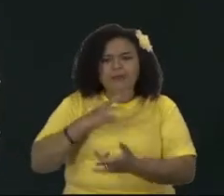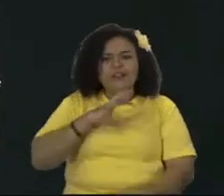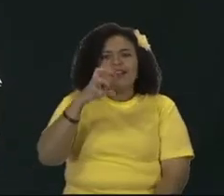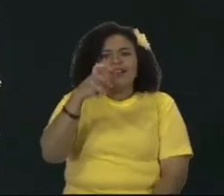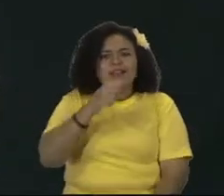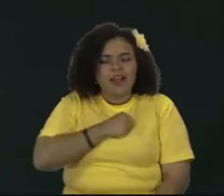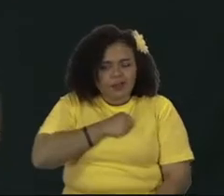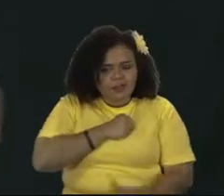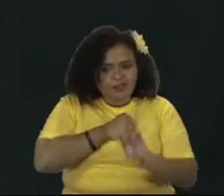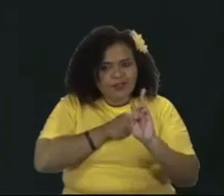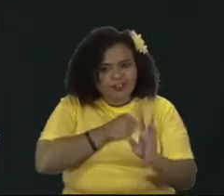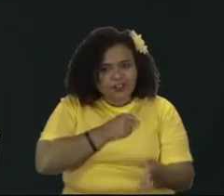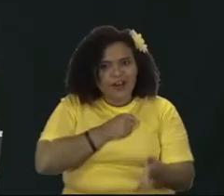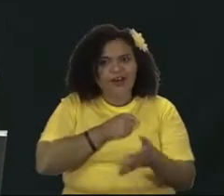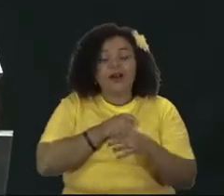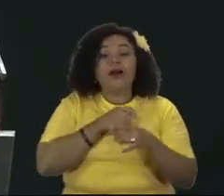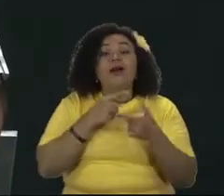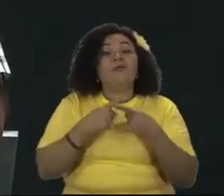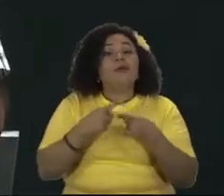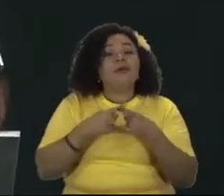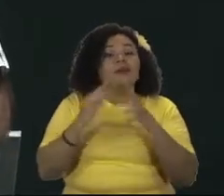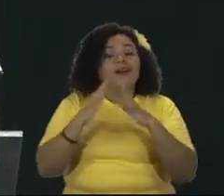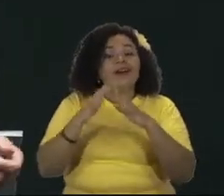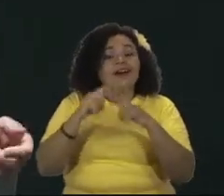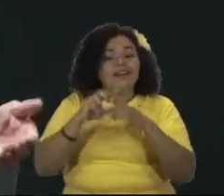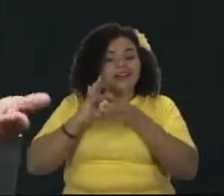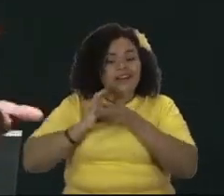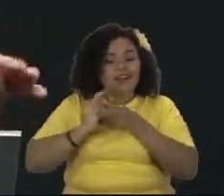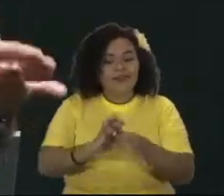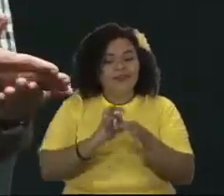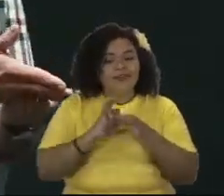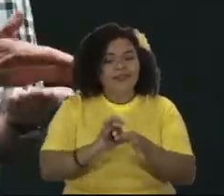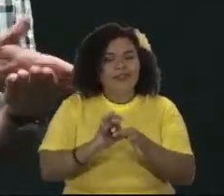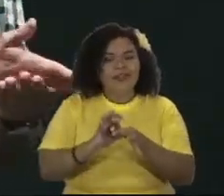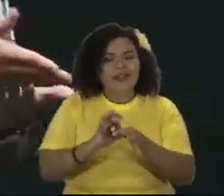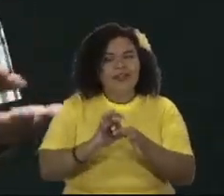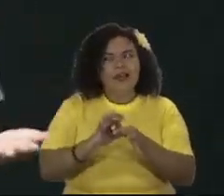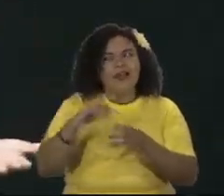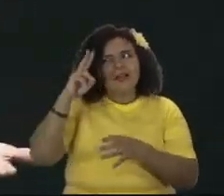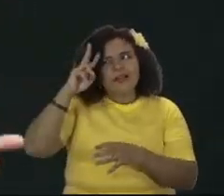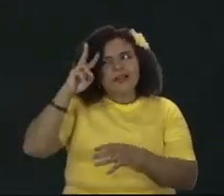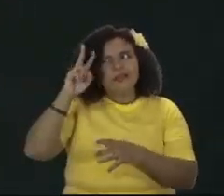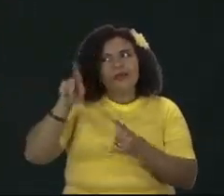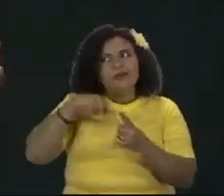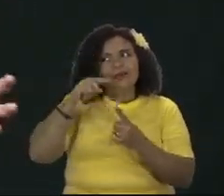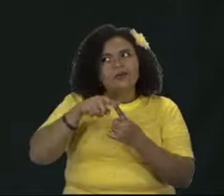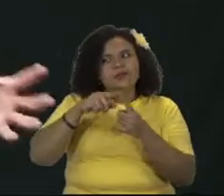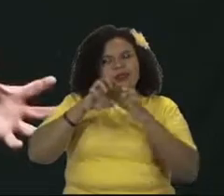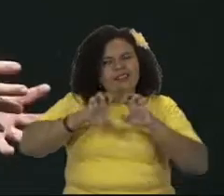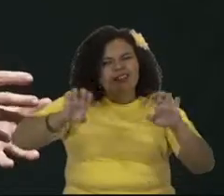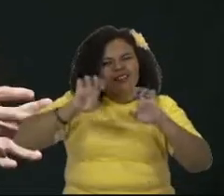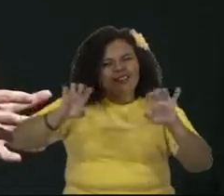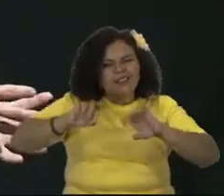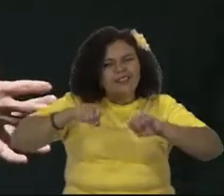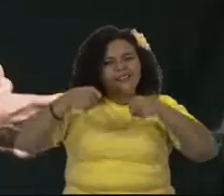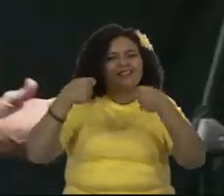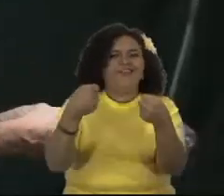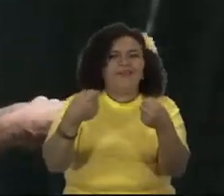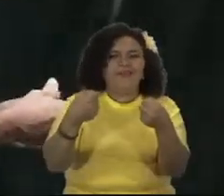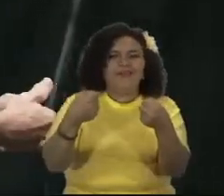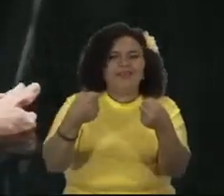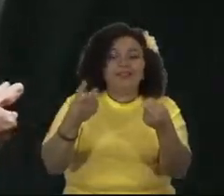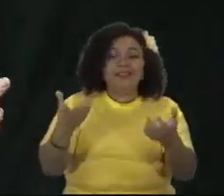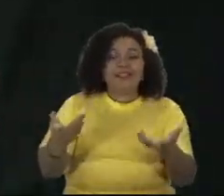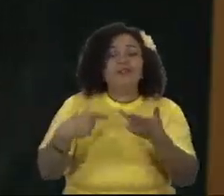Jesus Christ each year? Because the church, it is united. And we must preserve the DNA. We must